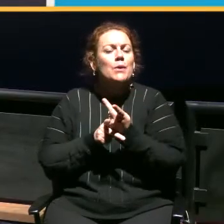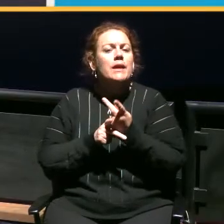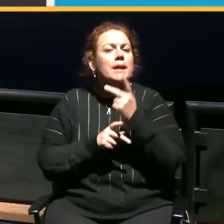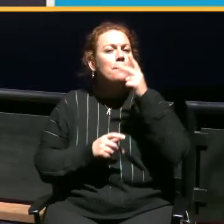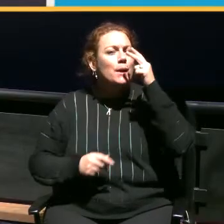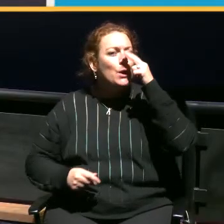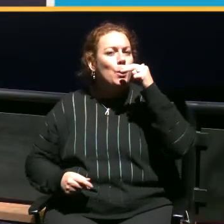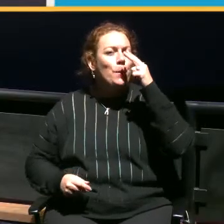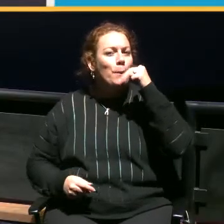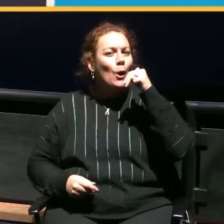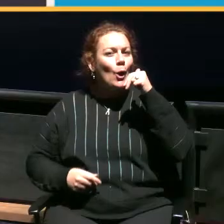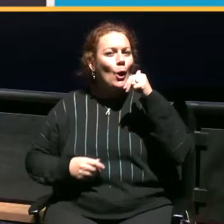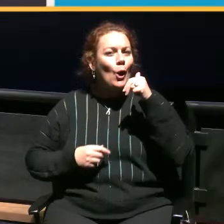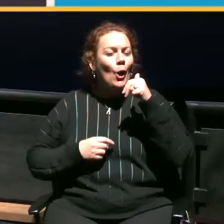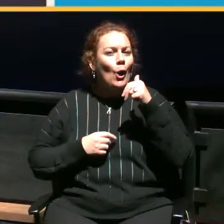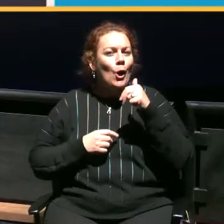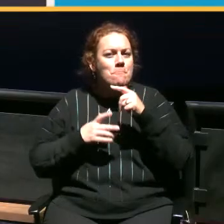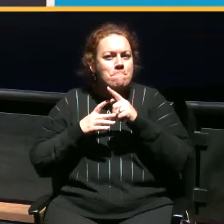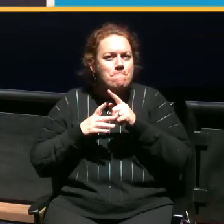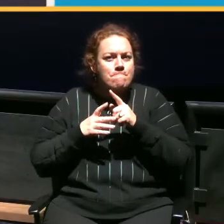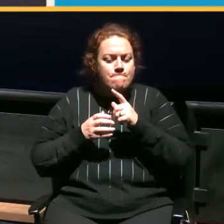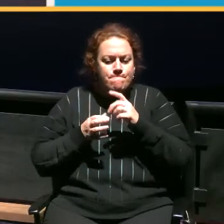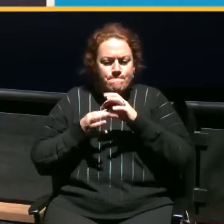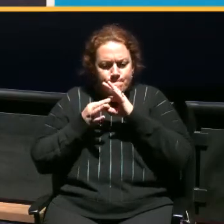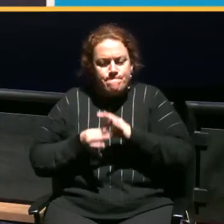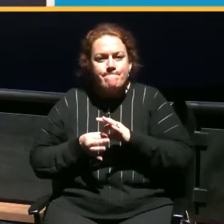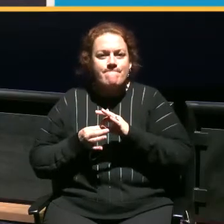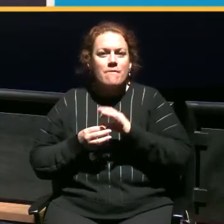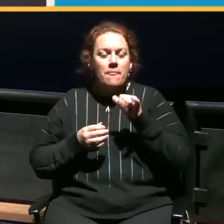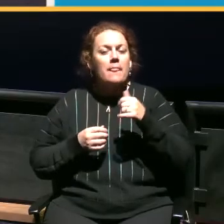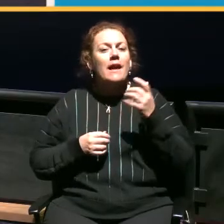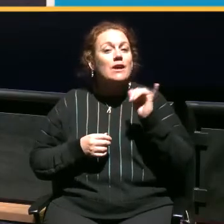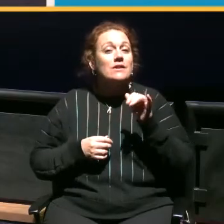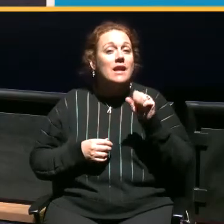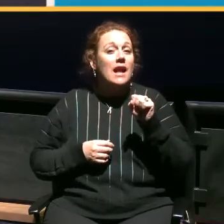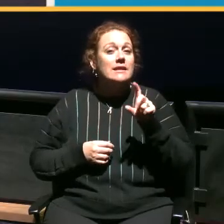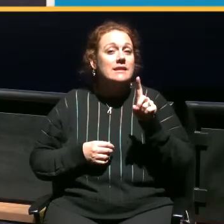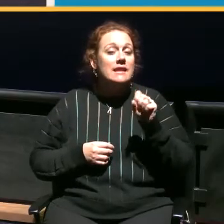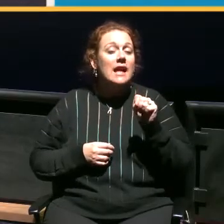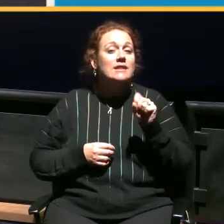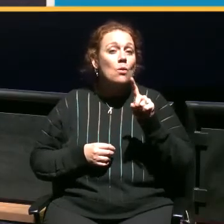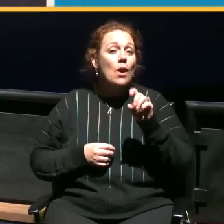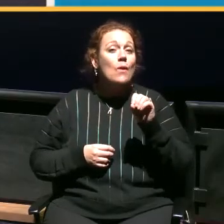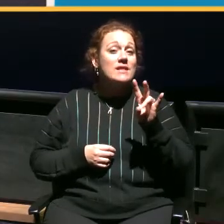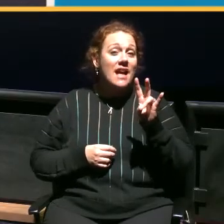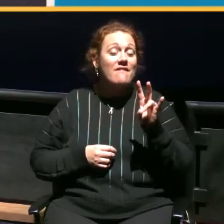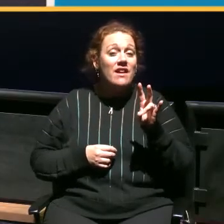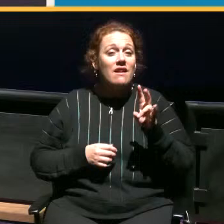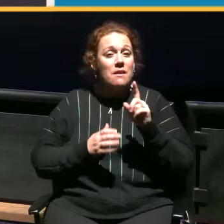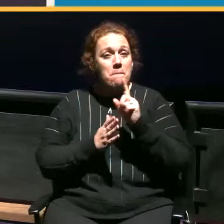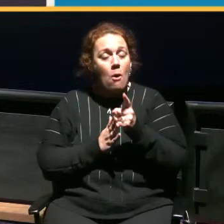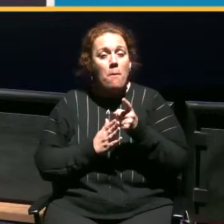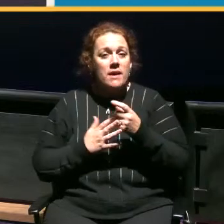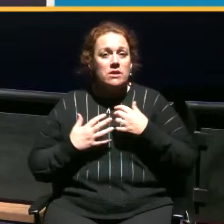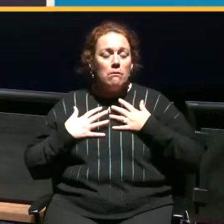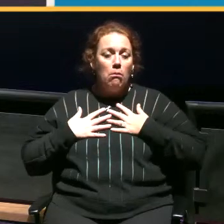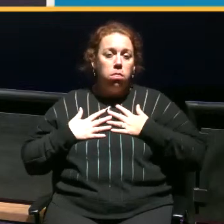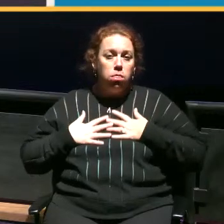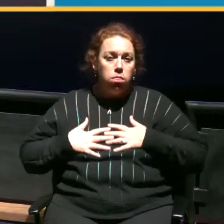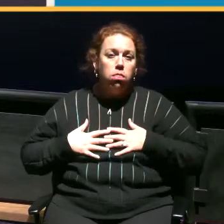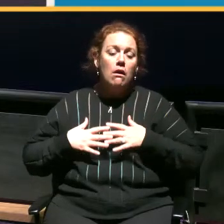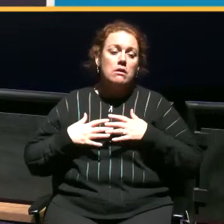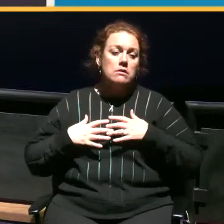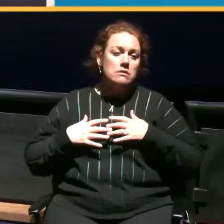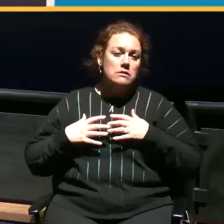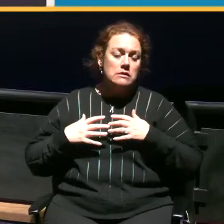humor in that? How do you, when the moments are heavy, like you mentioned STS-107, when the moments are heavy, when things are difficult, when you have a